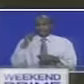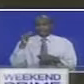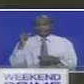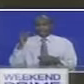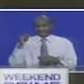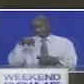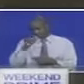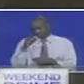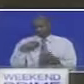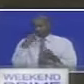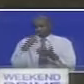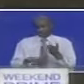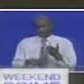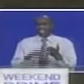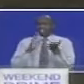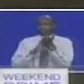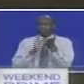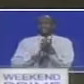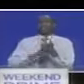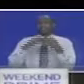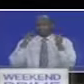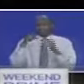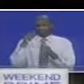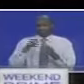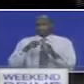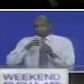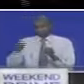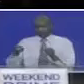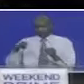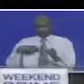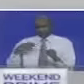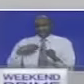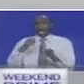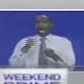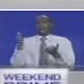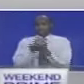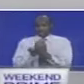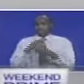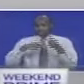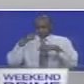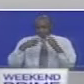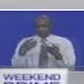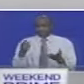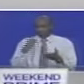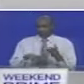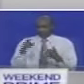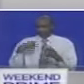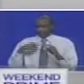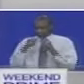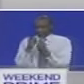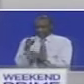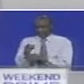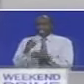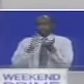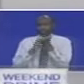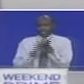Mohamed, has recommended the president remove himself from the appointing process. The Abdulkadir Mohamed-led task force had also recommended